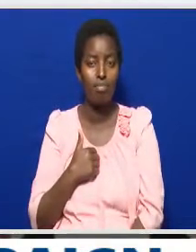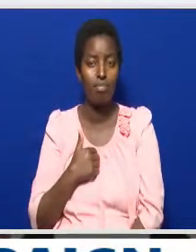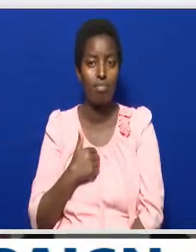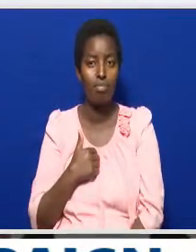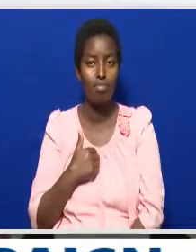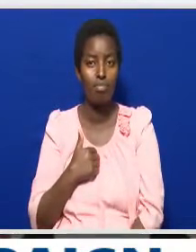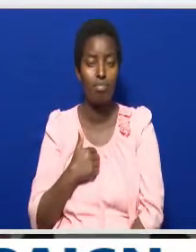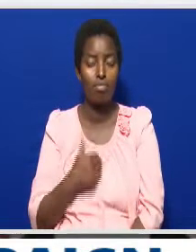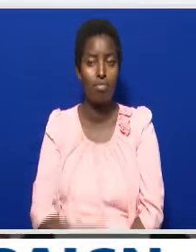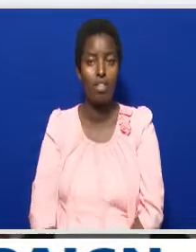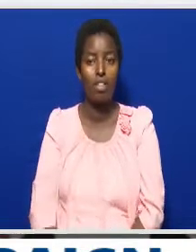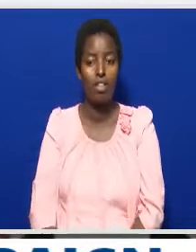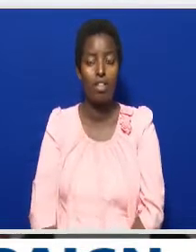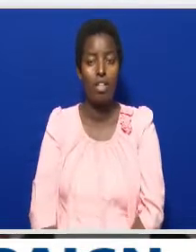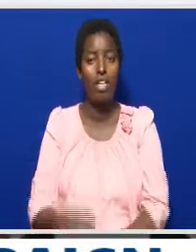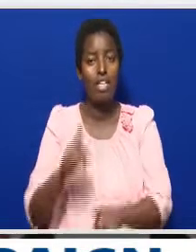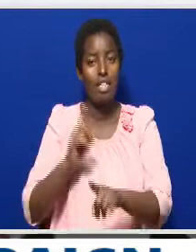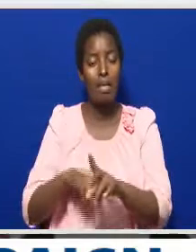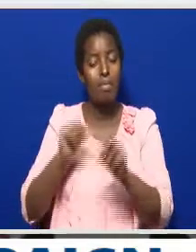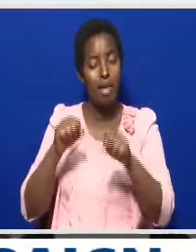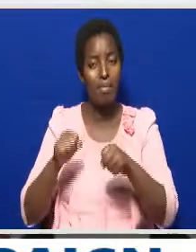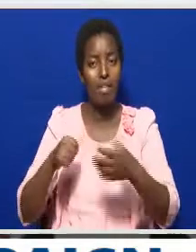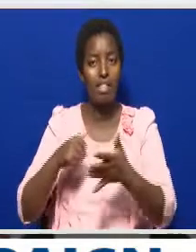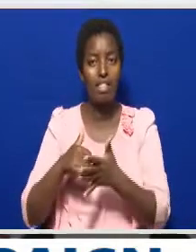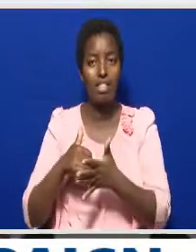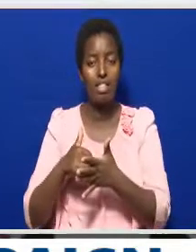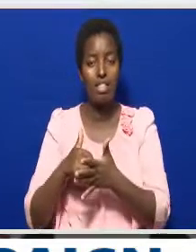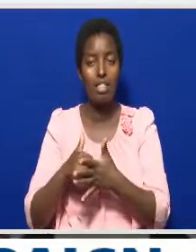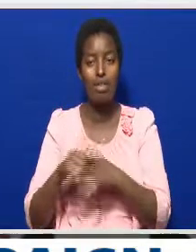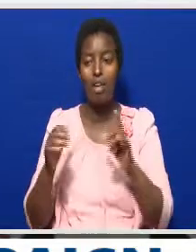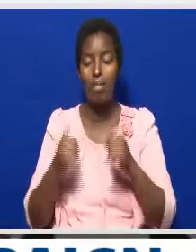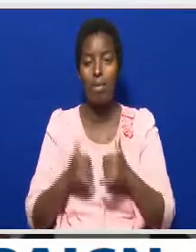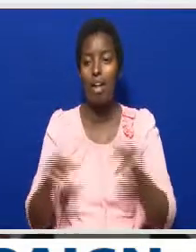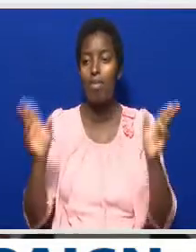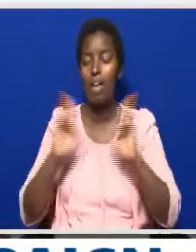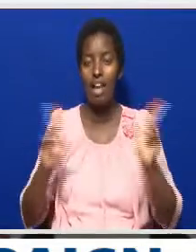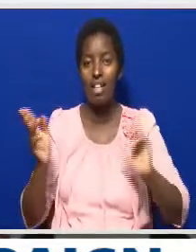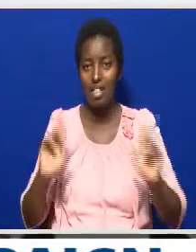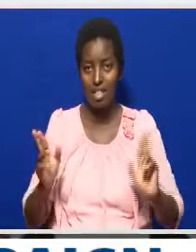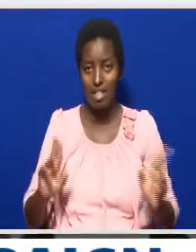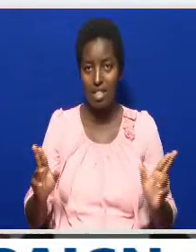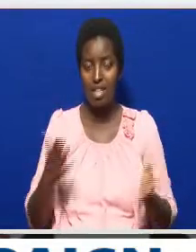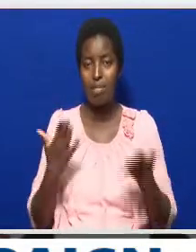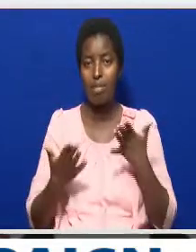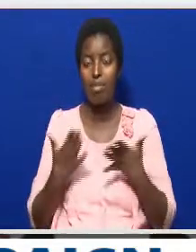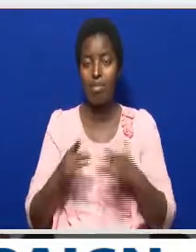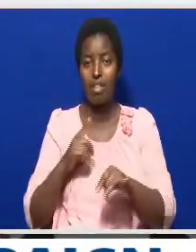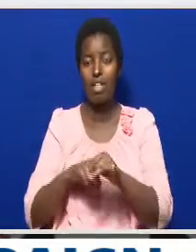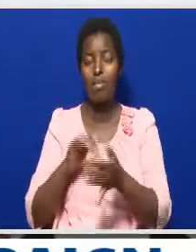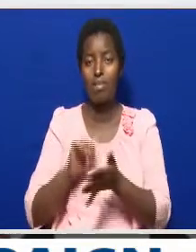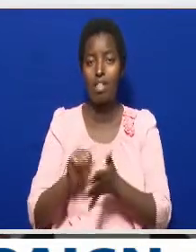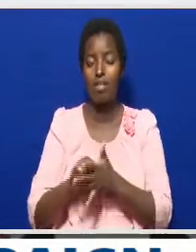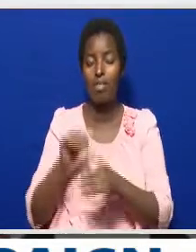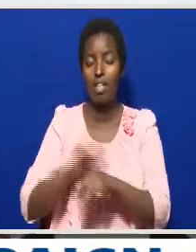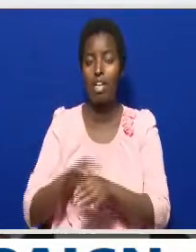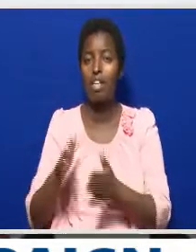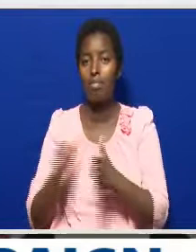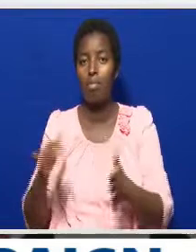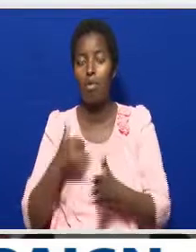ya COVID-19. Na ikifanyika hivyo, tutakuwa bado tuko tayari zaidi na labda wakati huo tutakuwa na mtambo mwingine